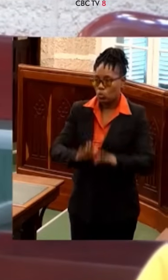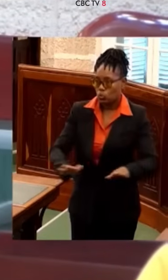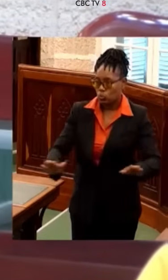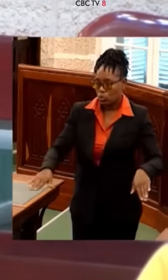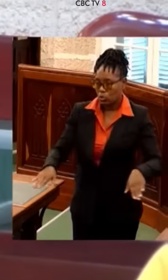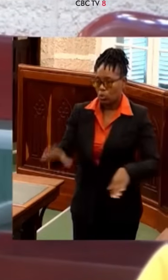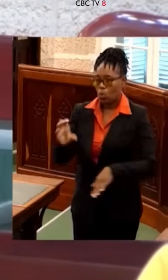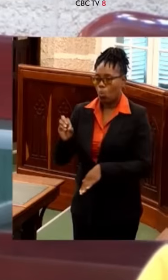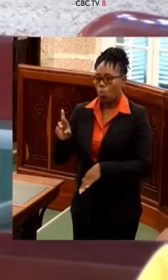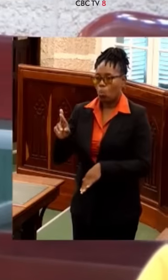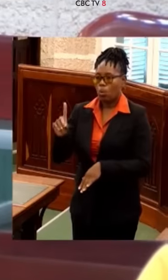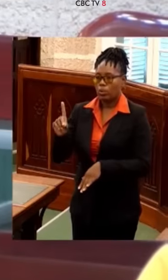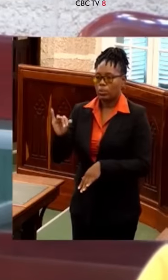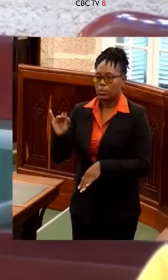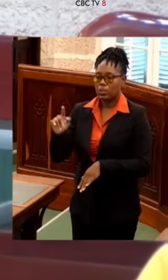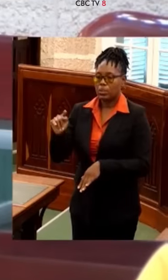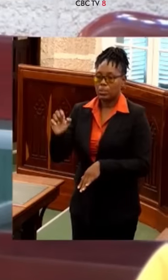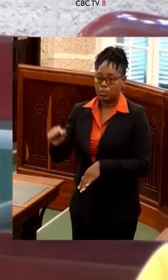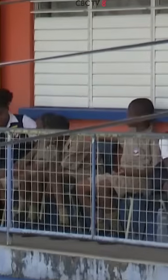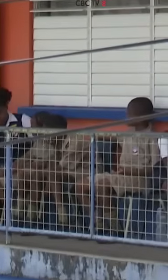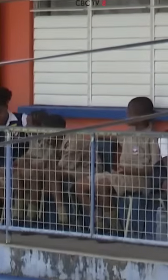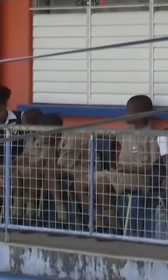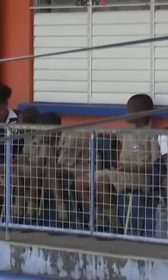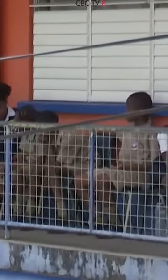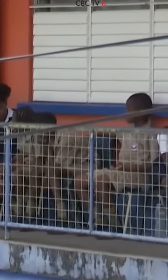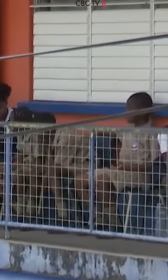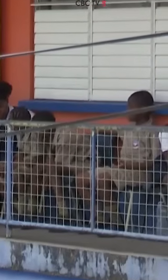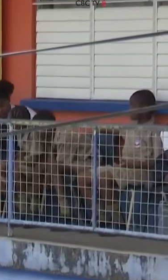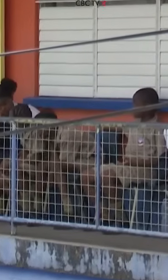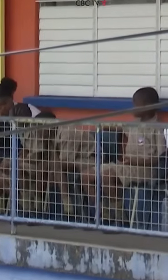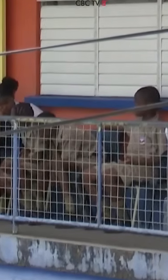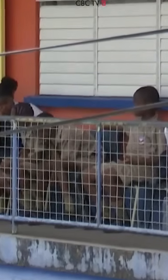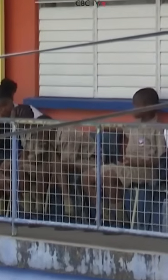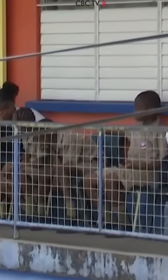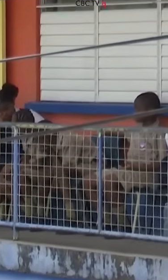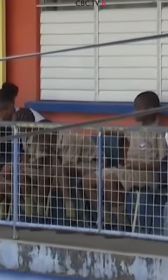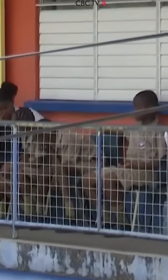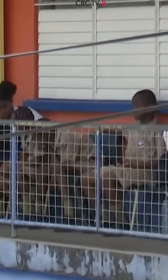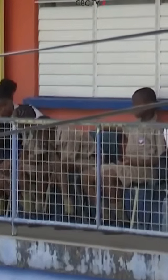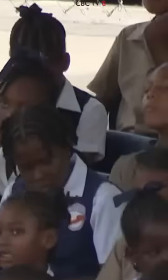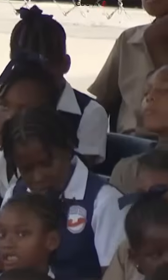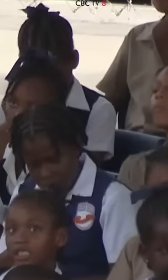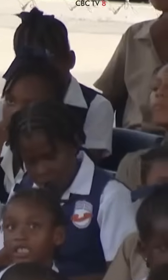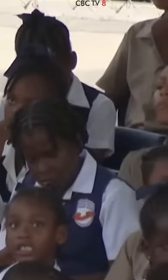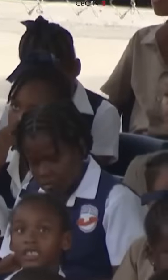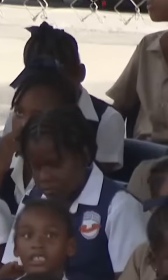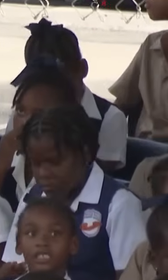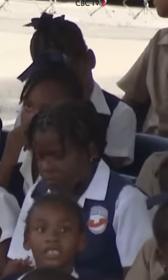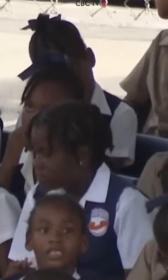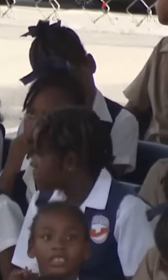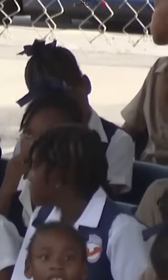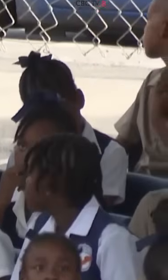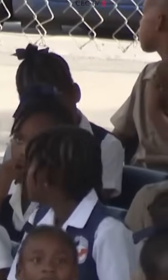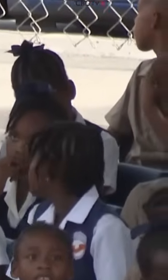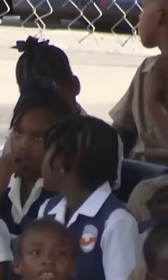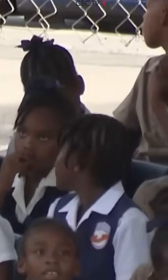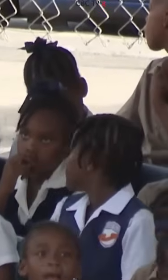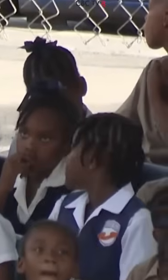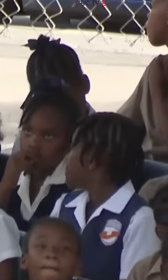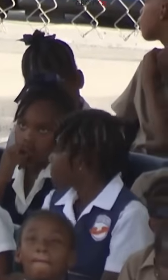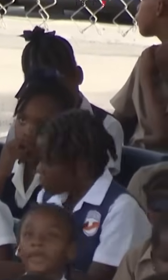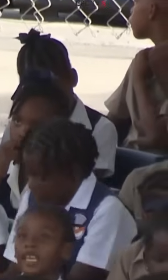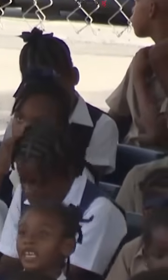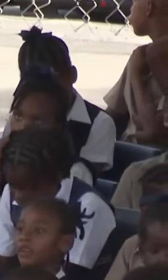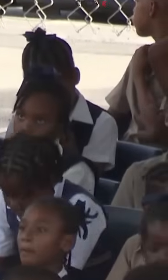being exposed to the training. Some of the schools have to be upgraded and equipped with the appropriate